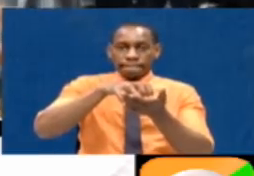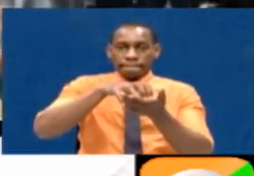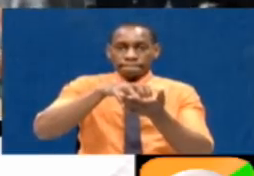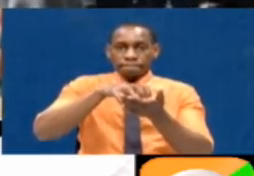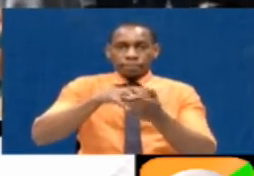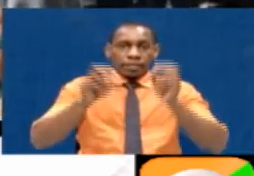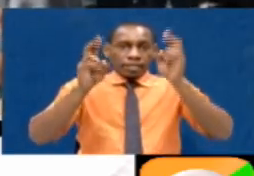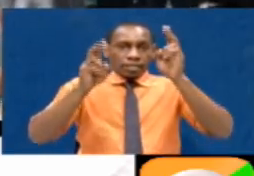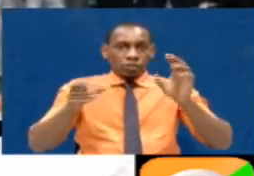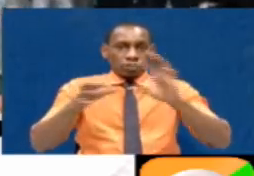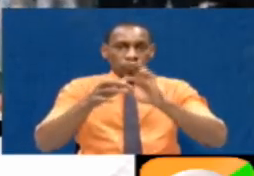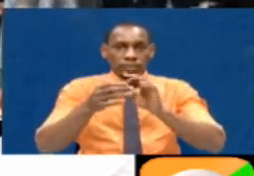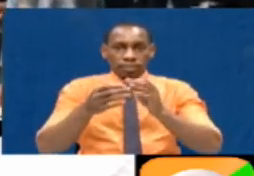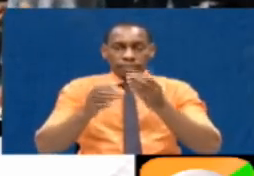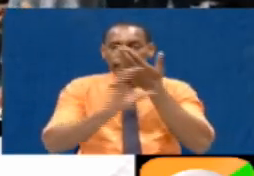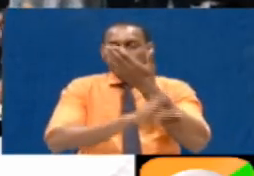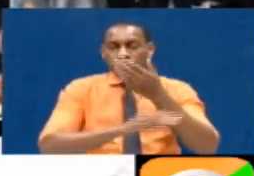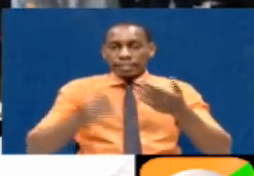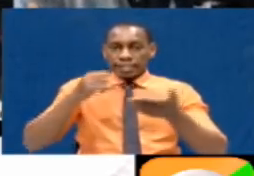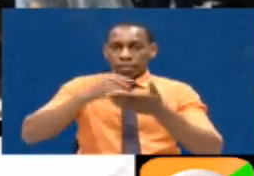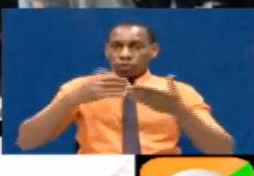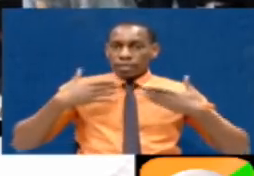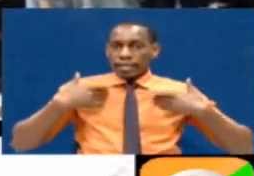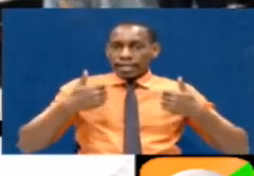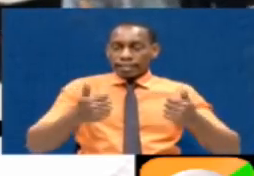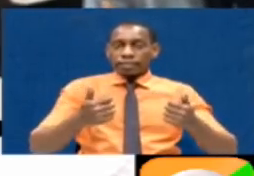of issues within the country, like health